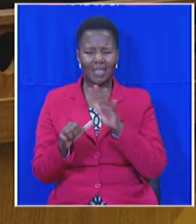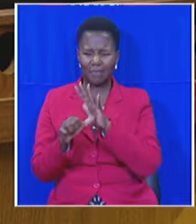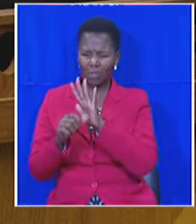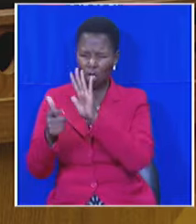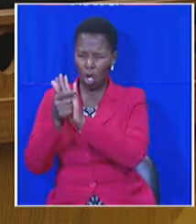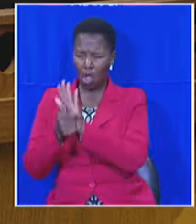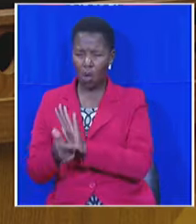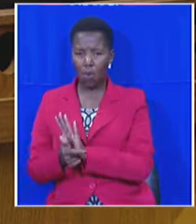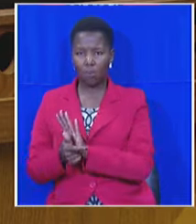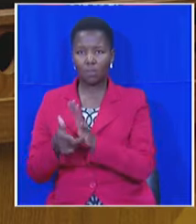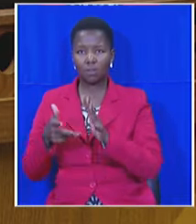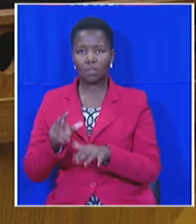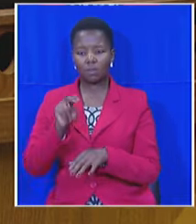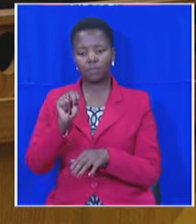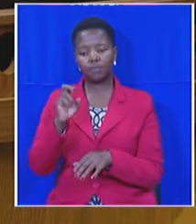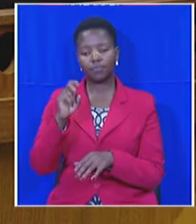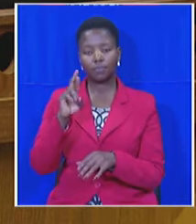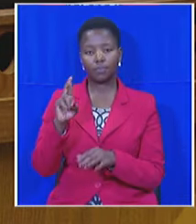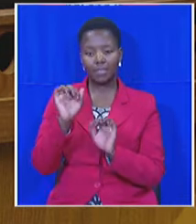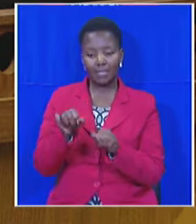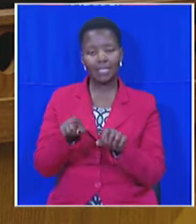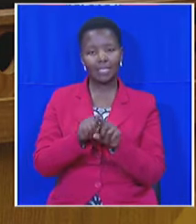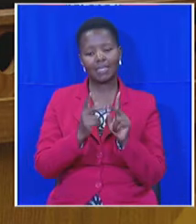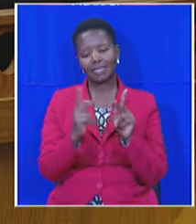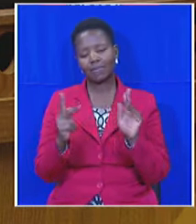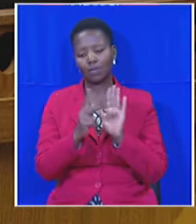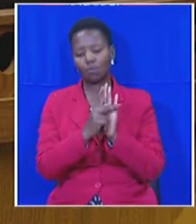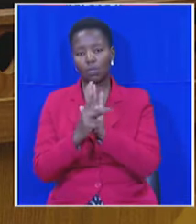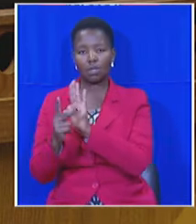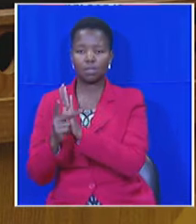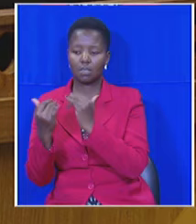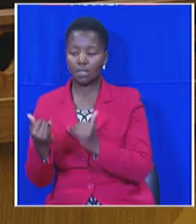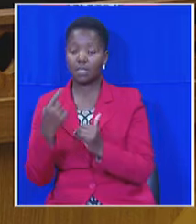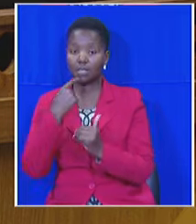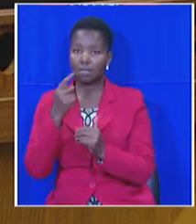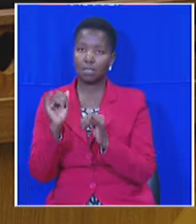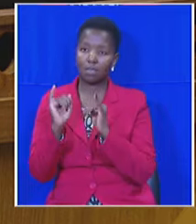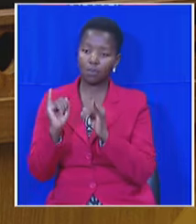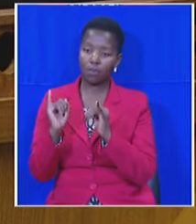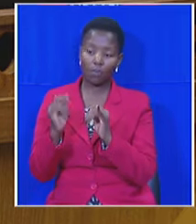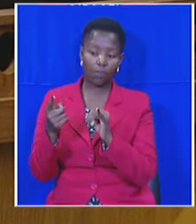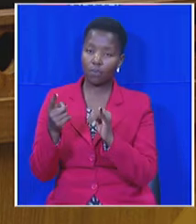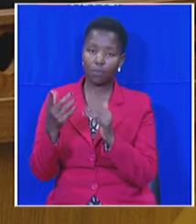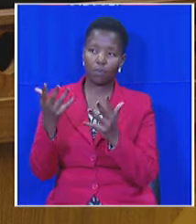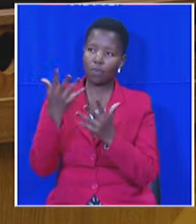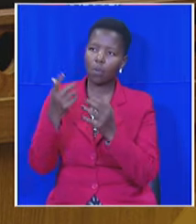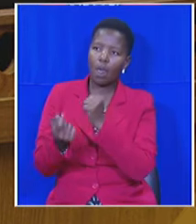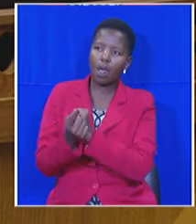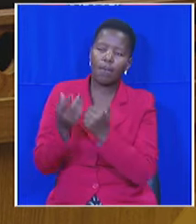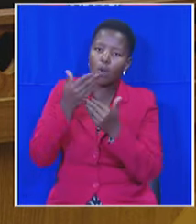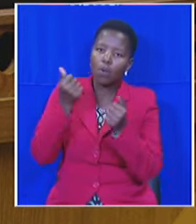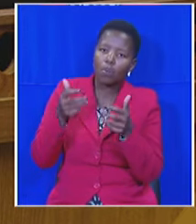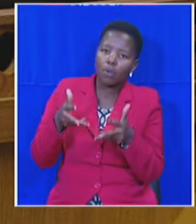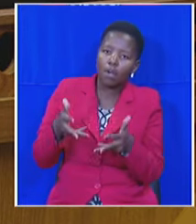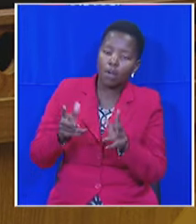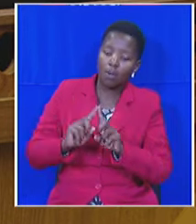mean that the nuclear deal, like most of the government's other policy objectives, is now in a state of undefined limbo. However, on this rare